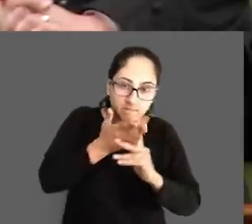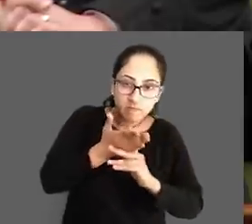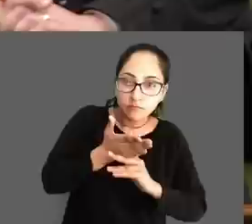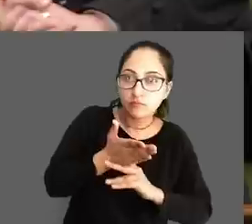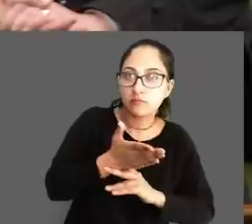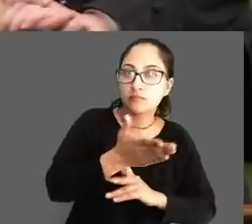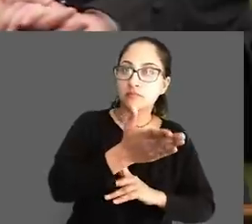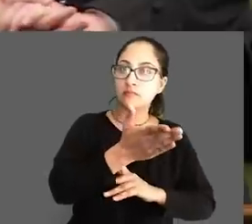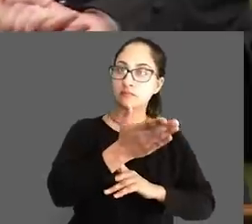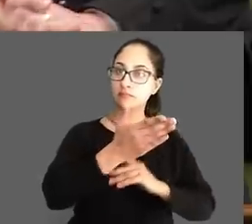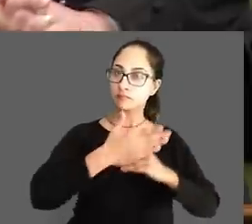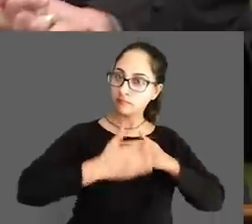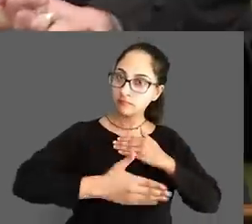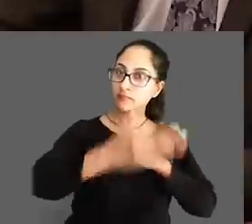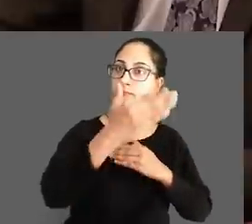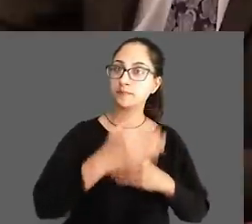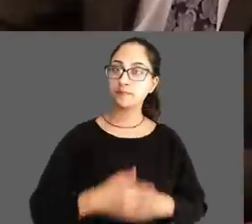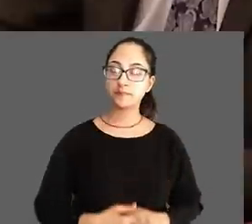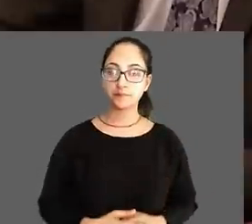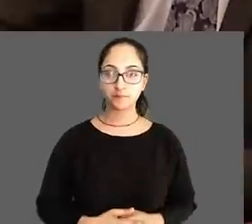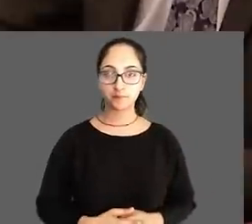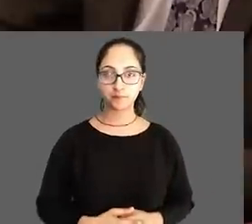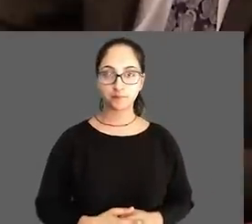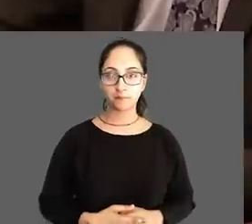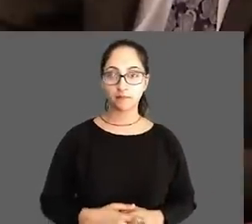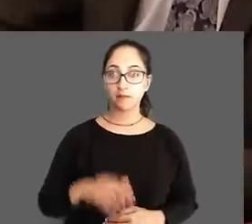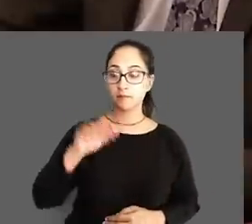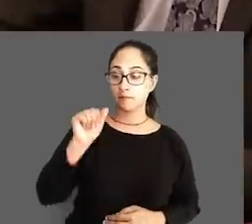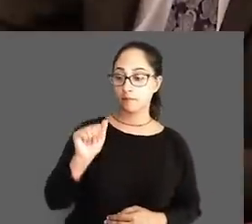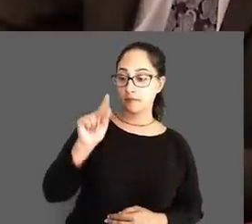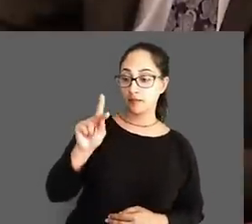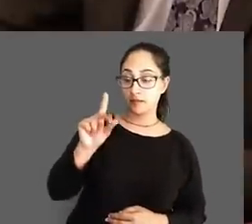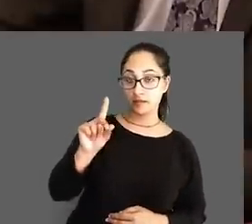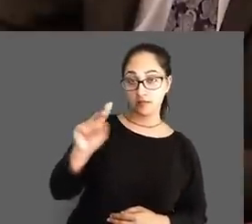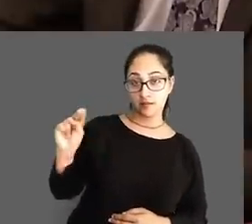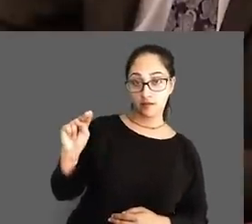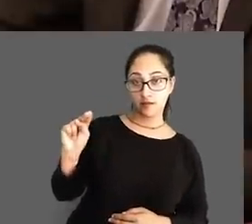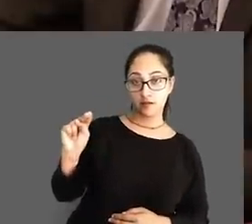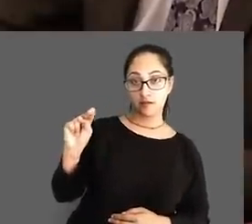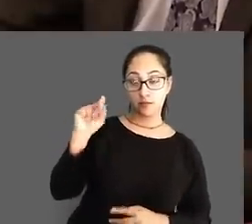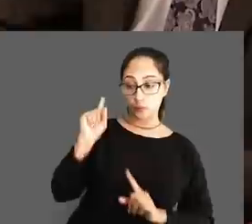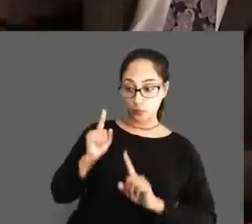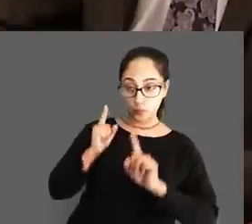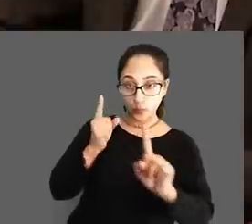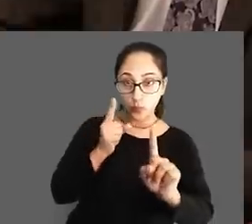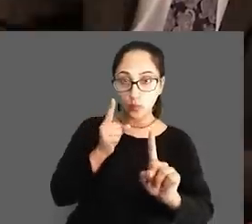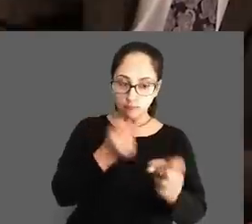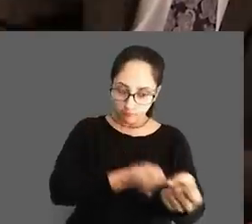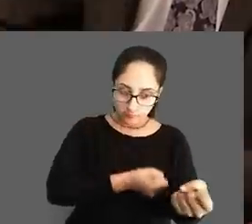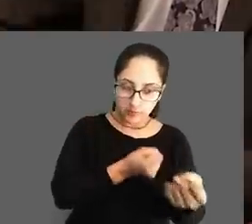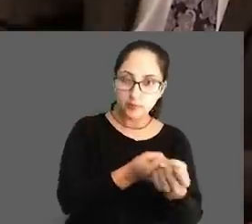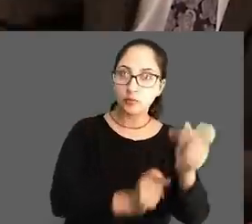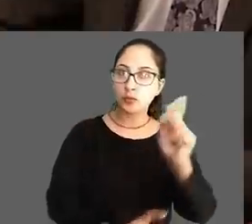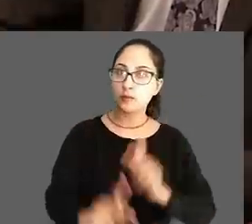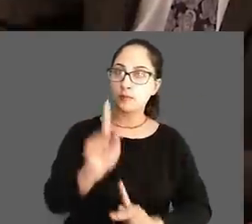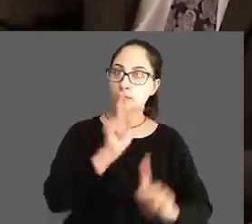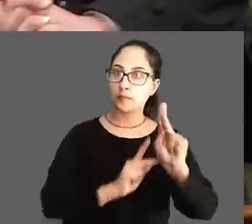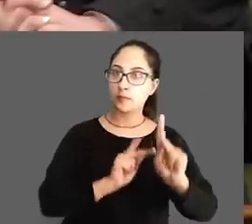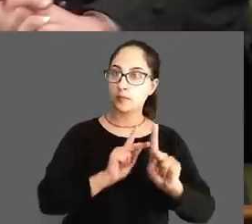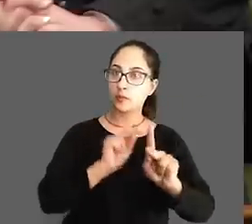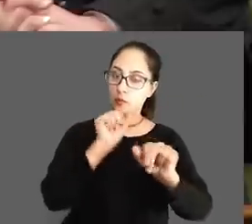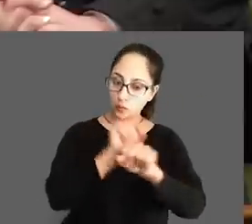Our work has always been people-driven. It grows out of the age-old Islamic